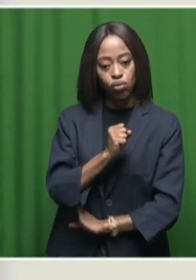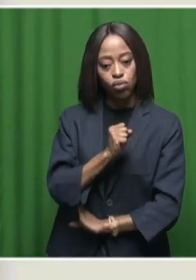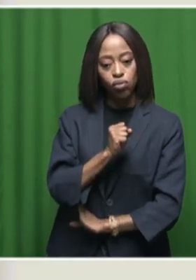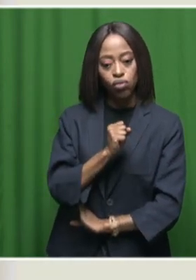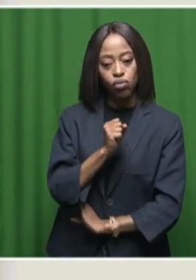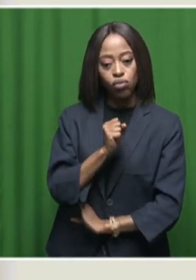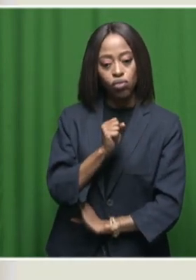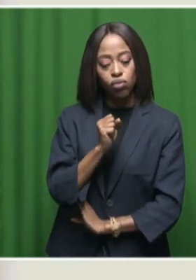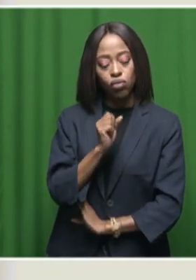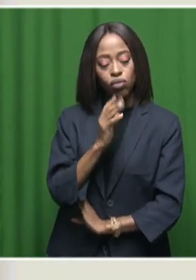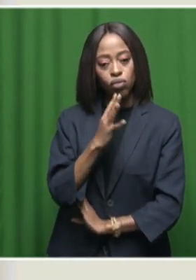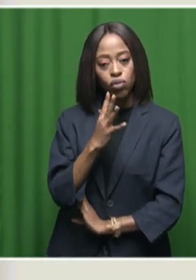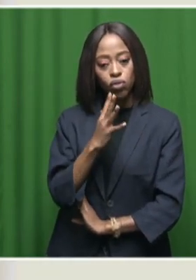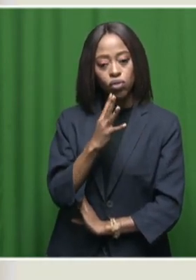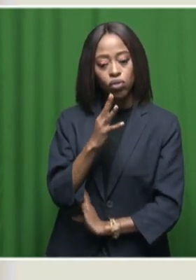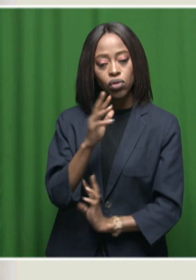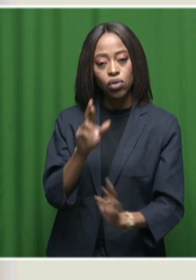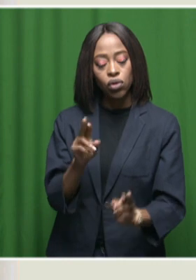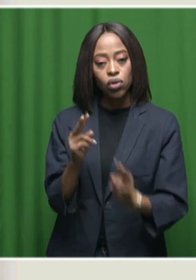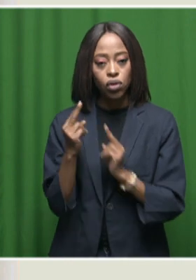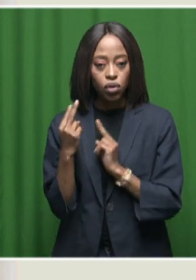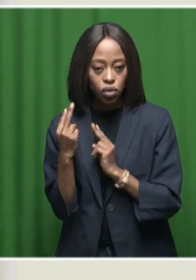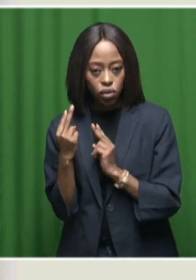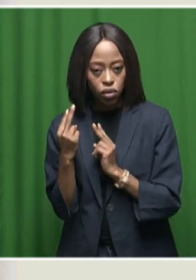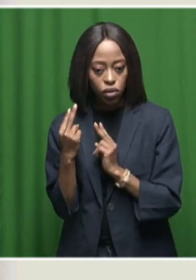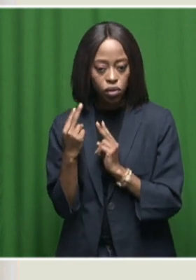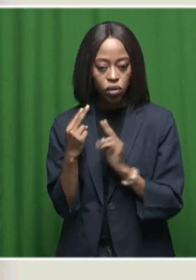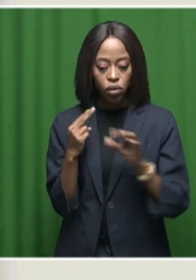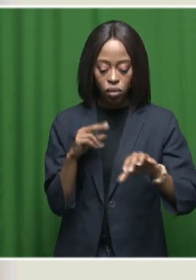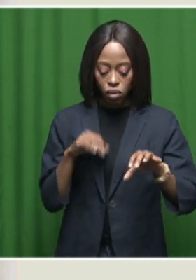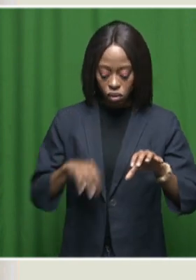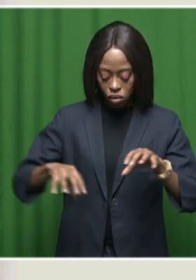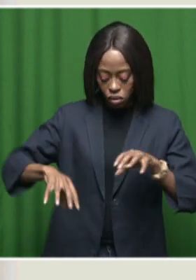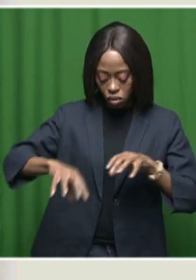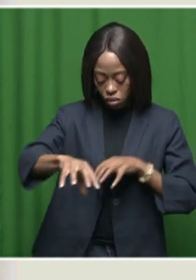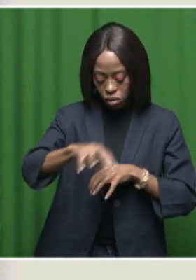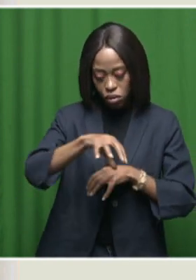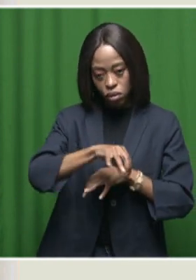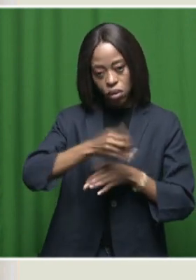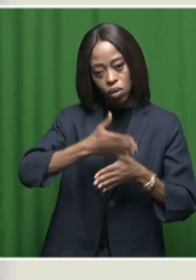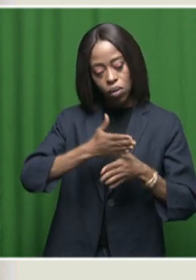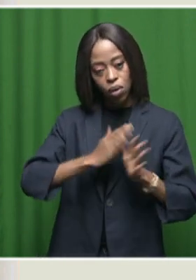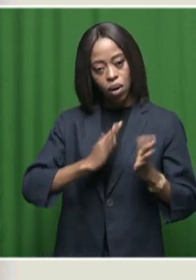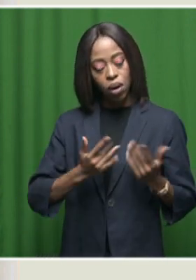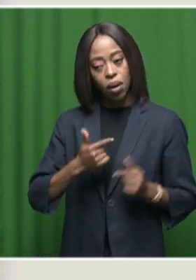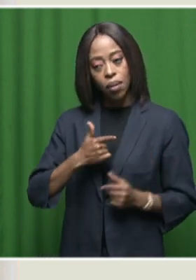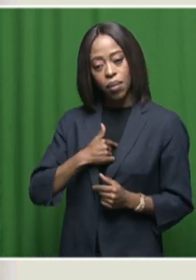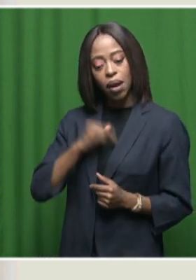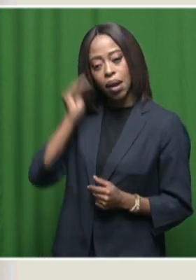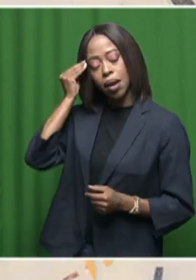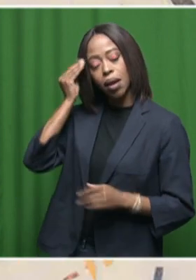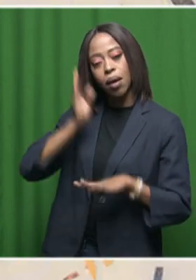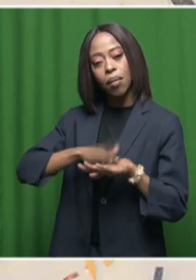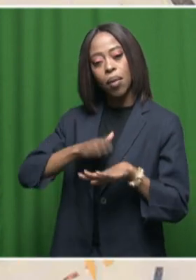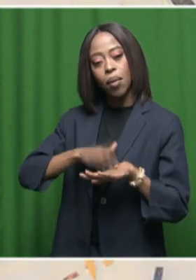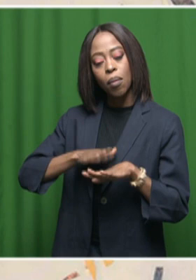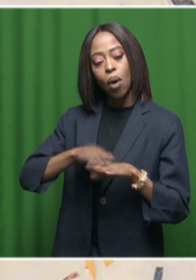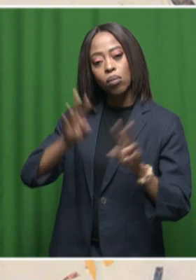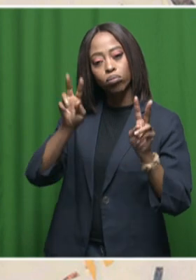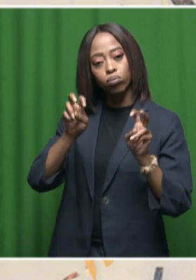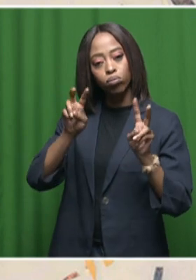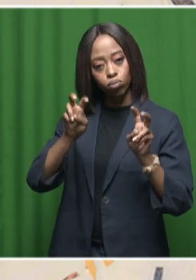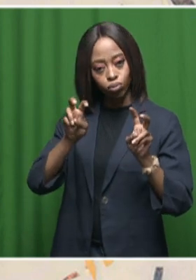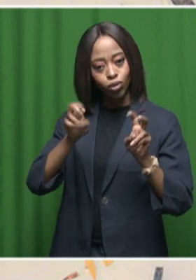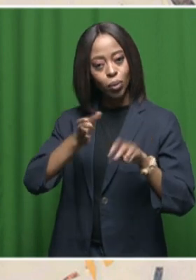revisiting how that mapping works. Mm-hmm. I'm curious about the title, though, more